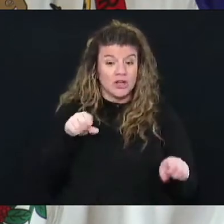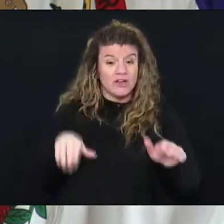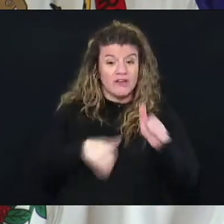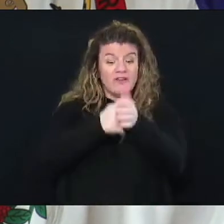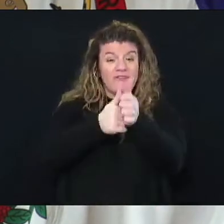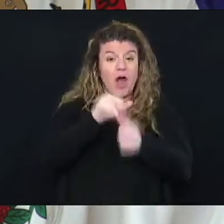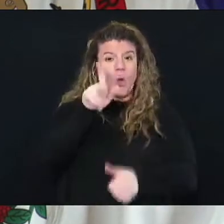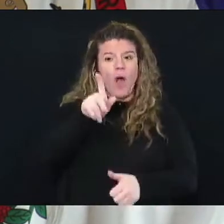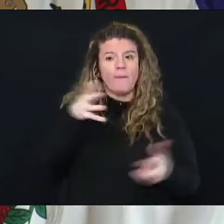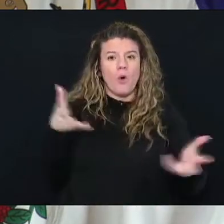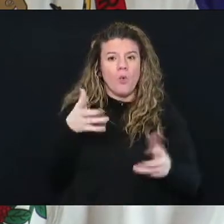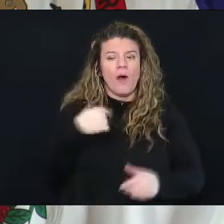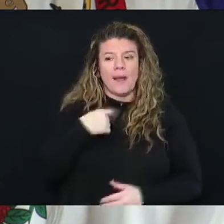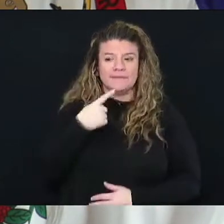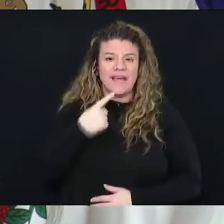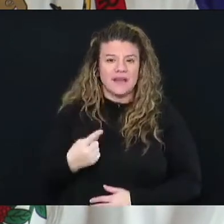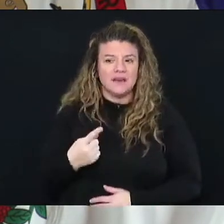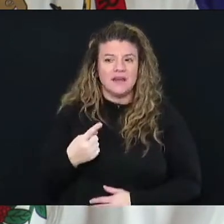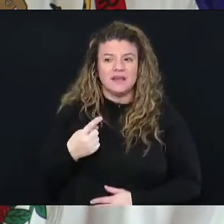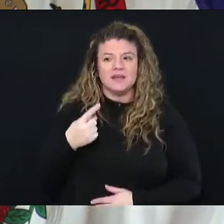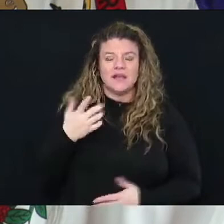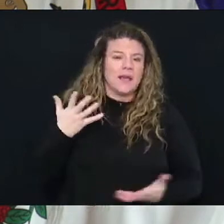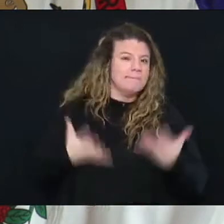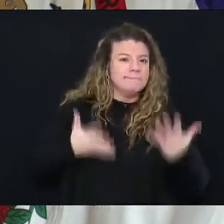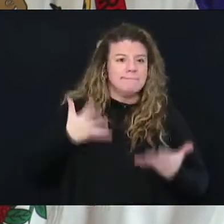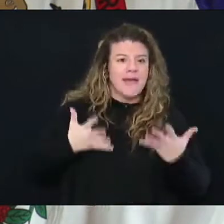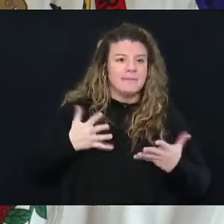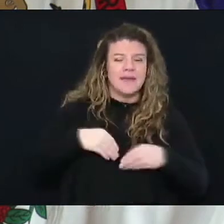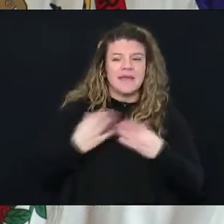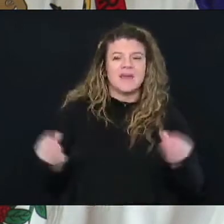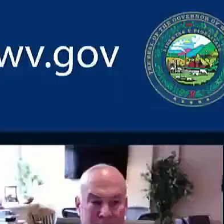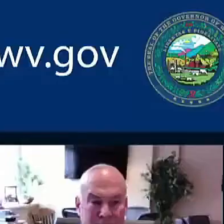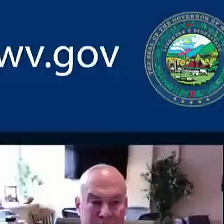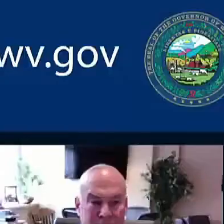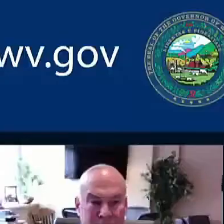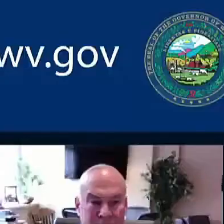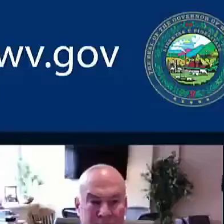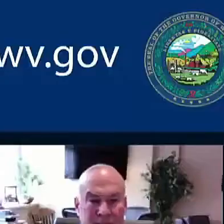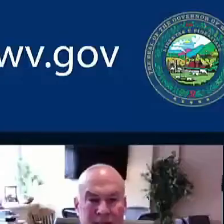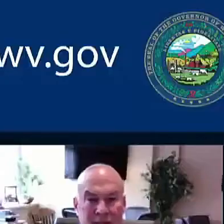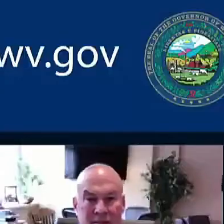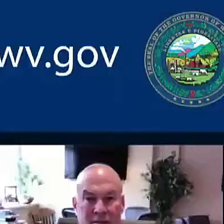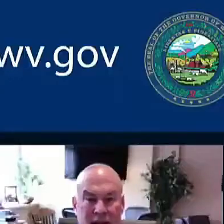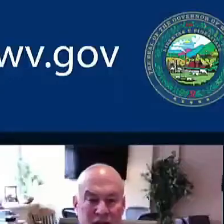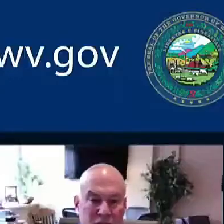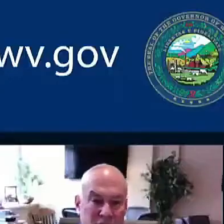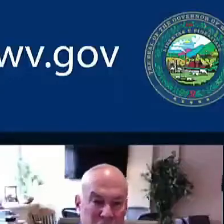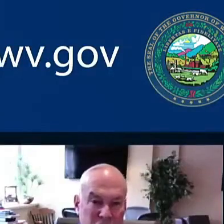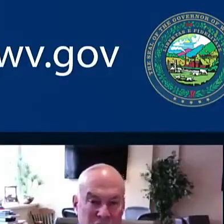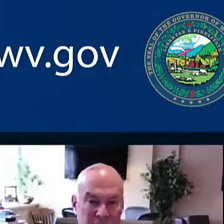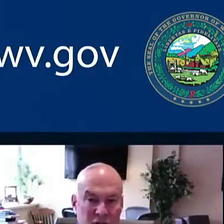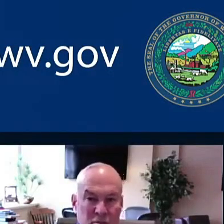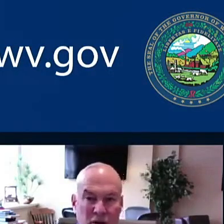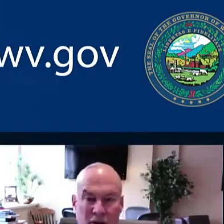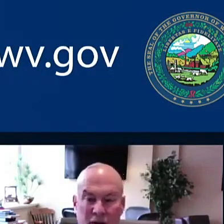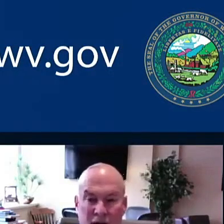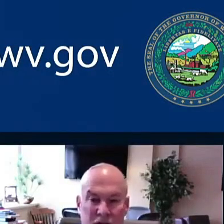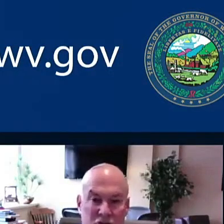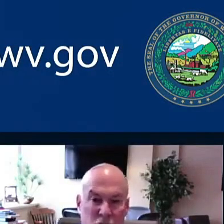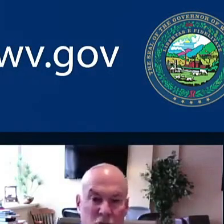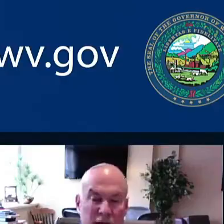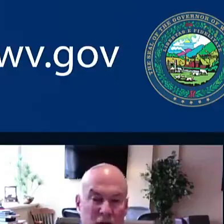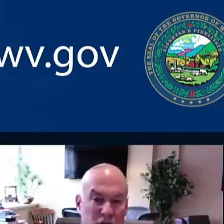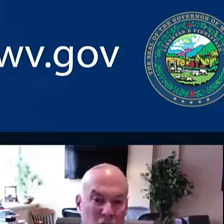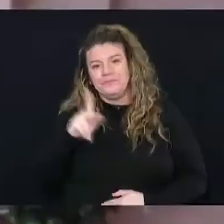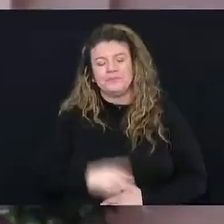up on what I'm saying and maybe give it a whole lot more clarity. Thank you, Governor, and thank you, Mark.